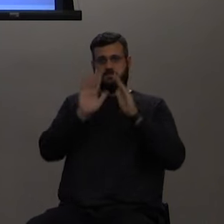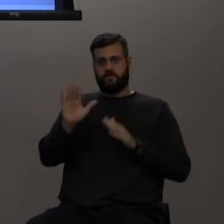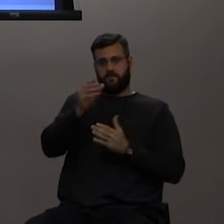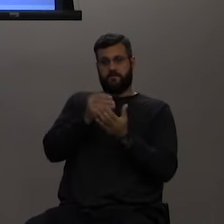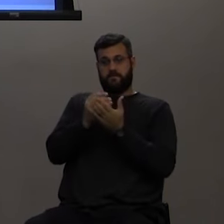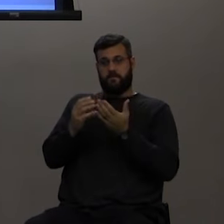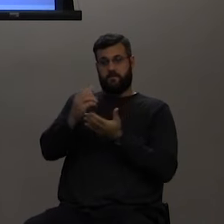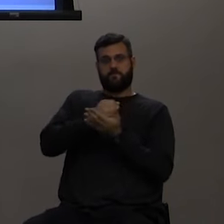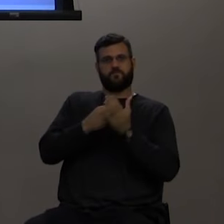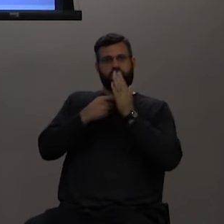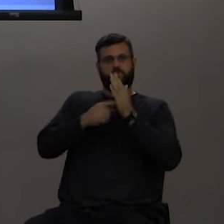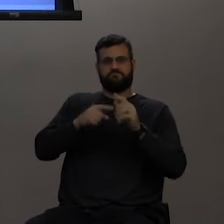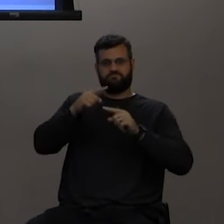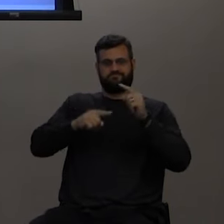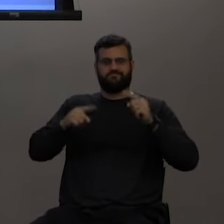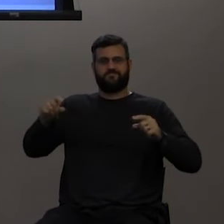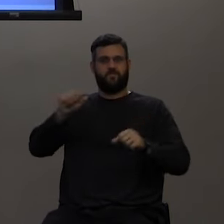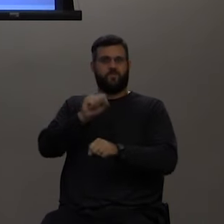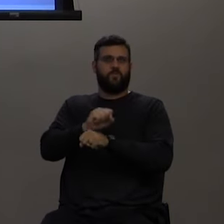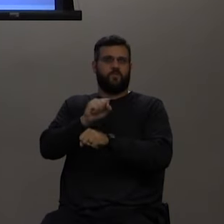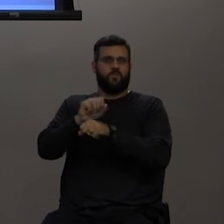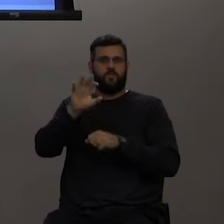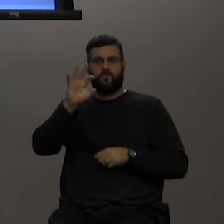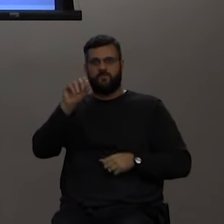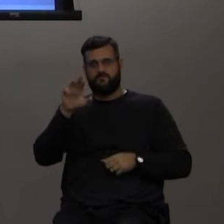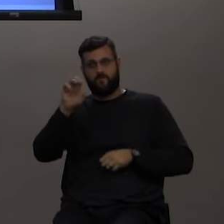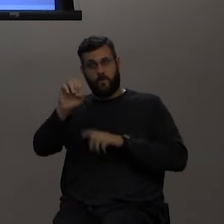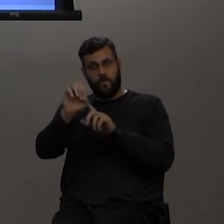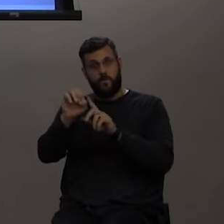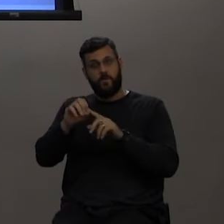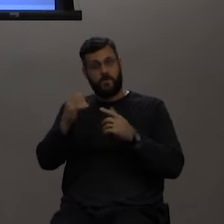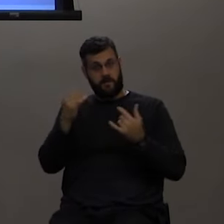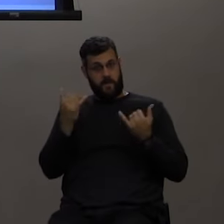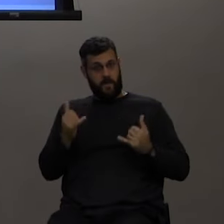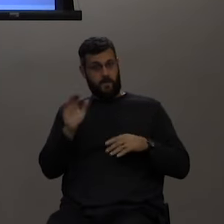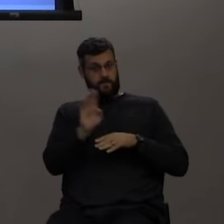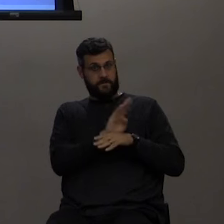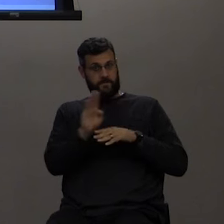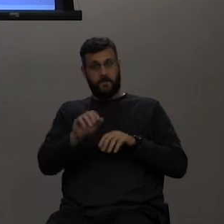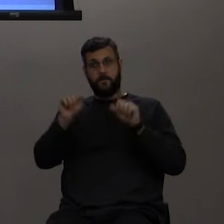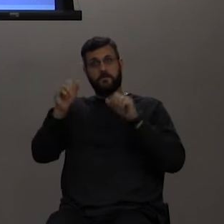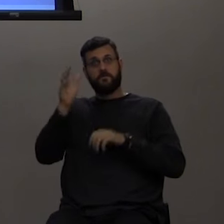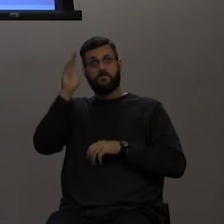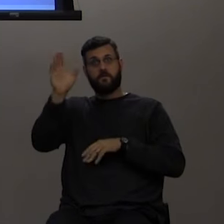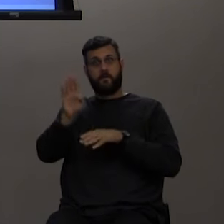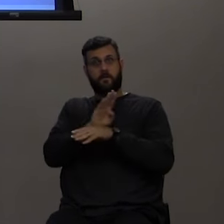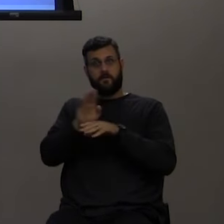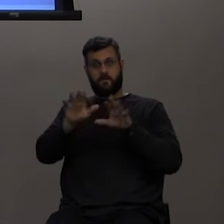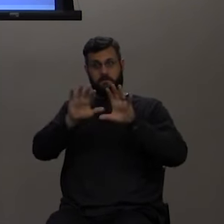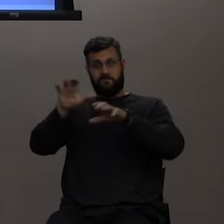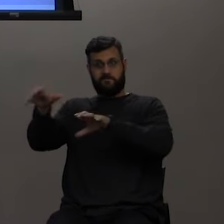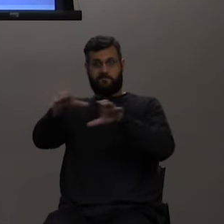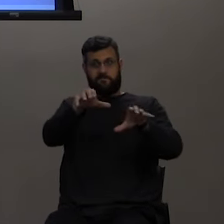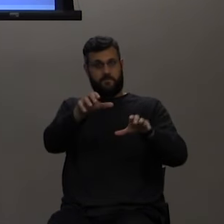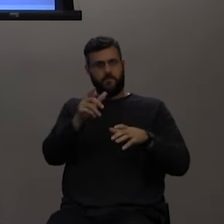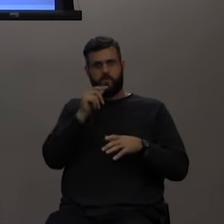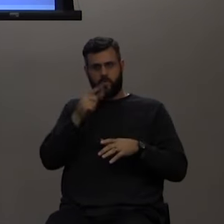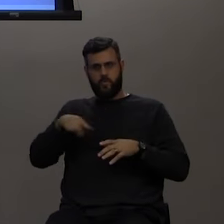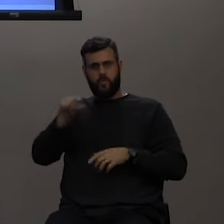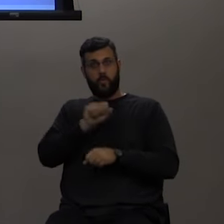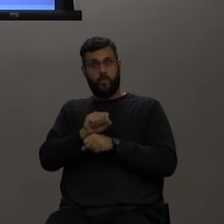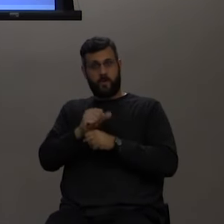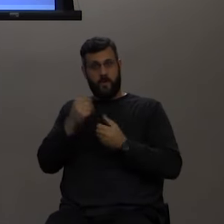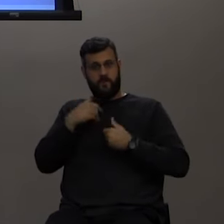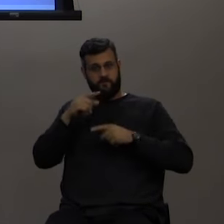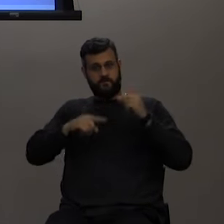which speaks to potential businesses and existing businesses on the range of skill level of the existing